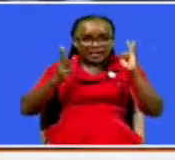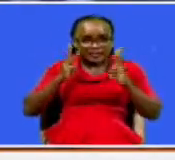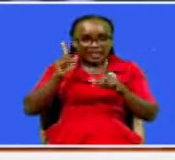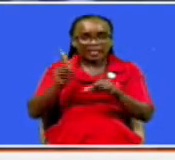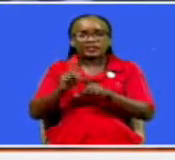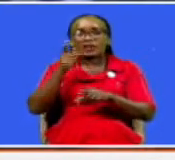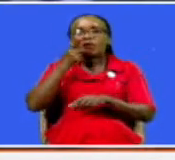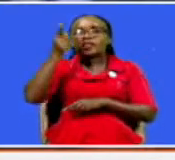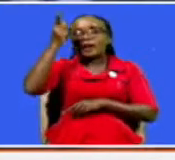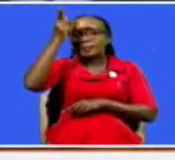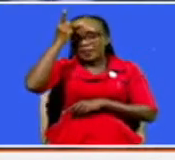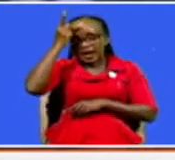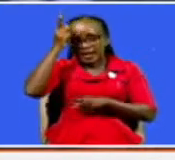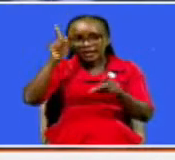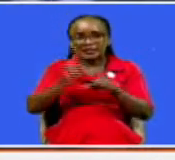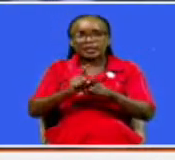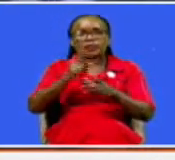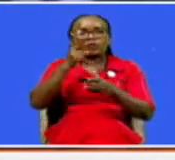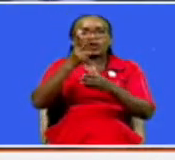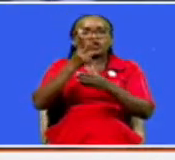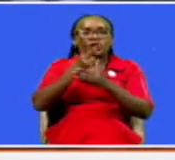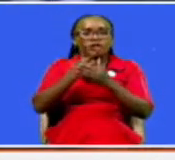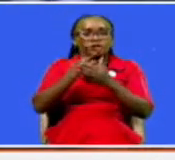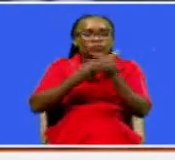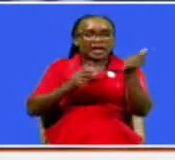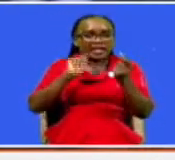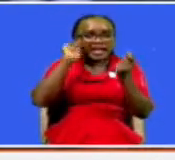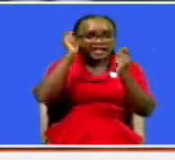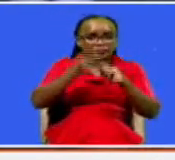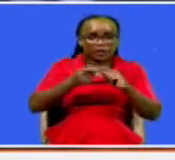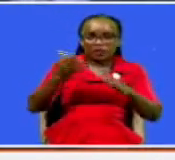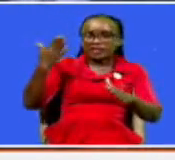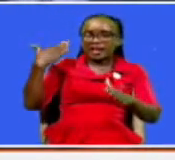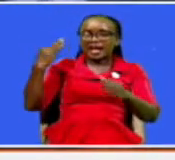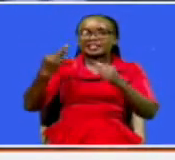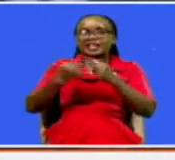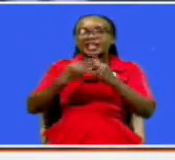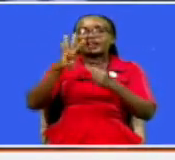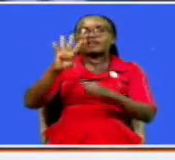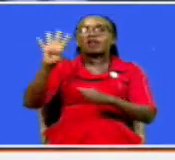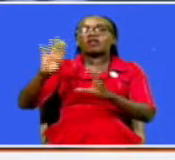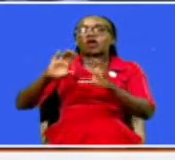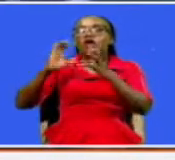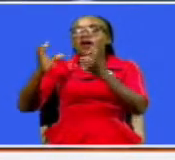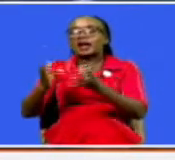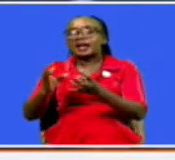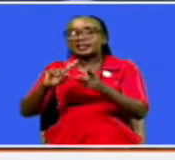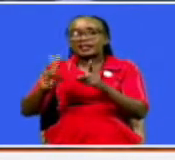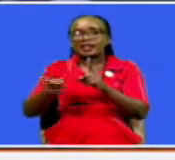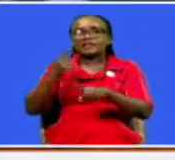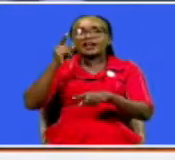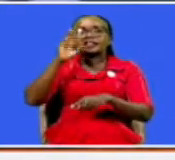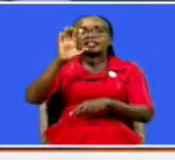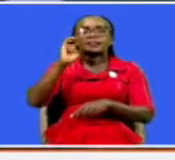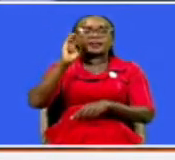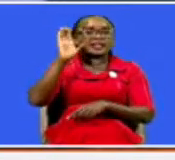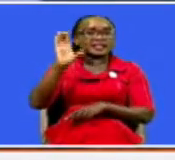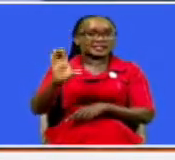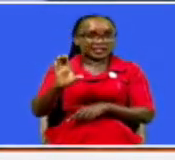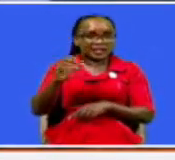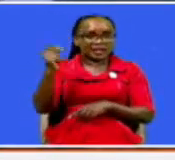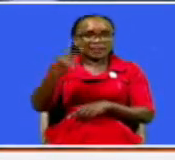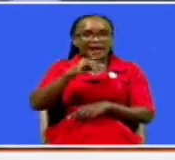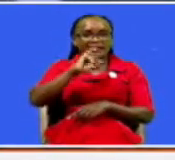of parents on the twin transition of the last 844 class and the first CBC class